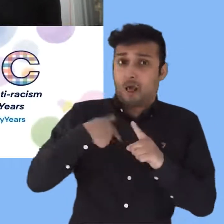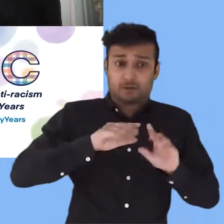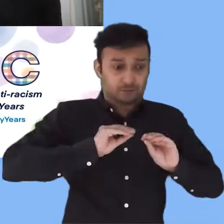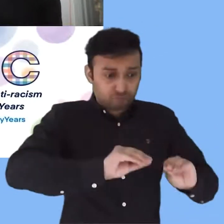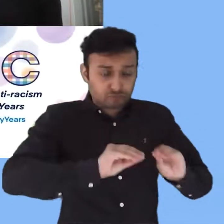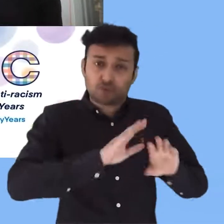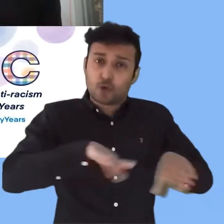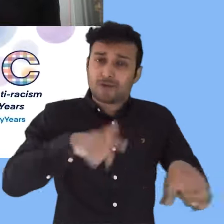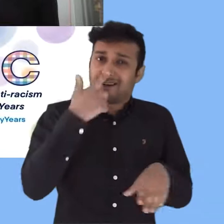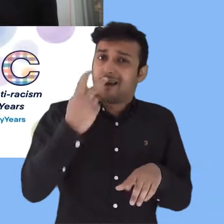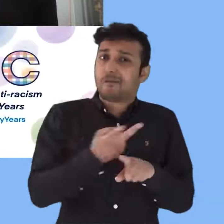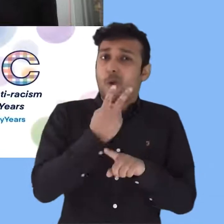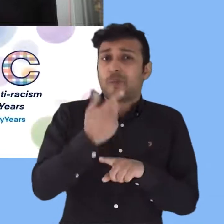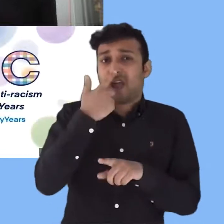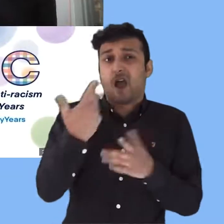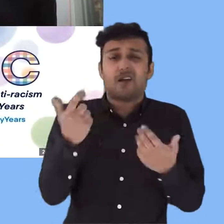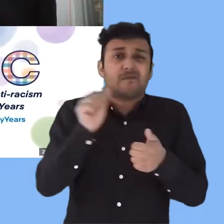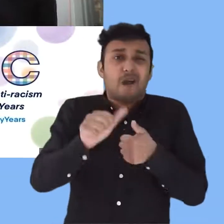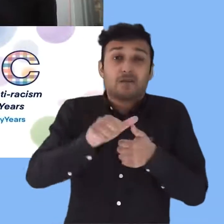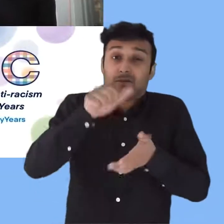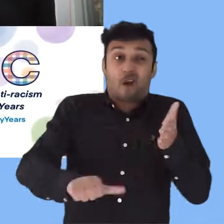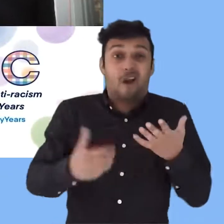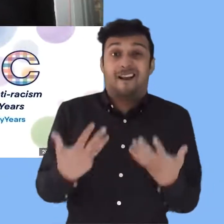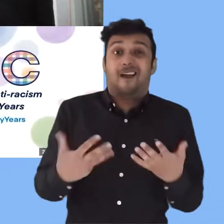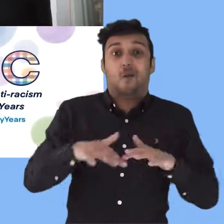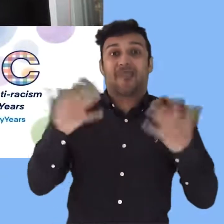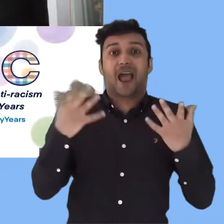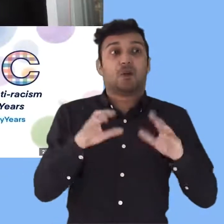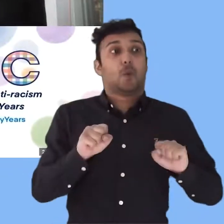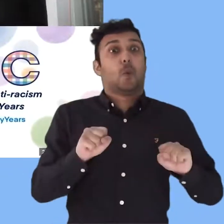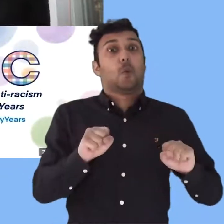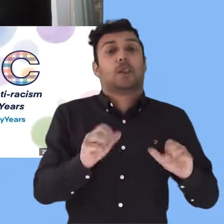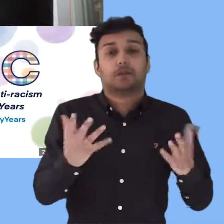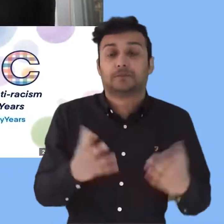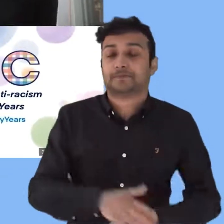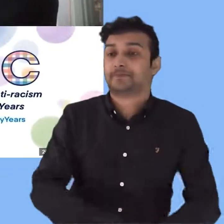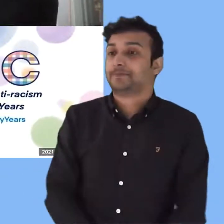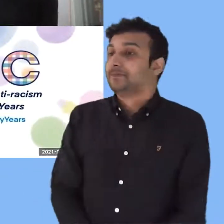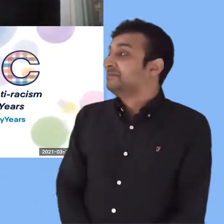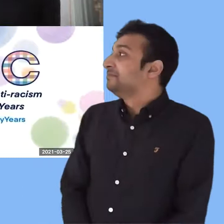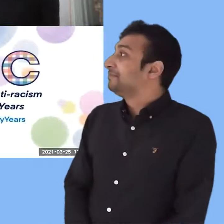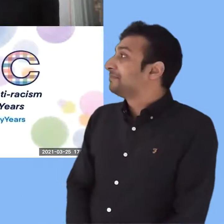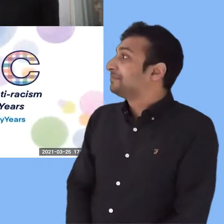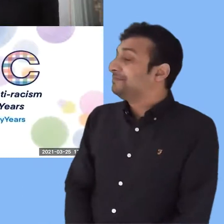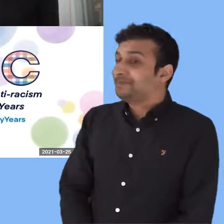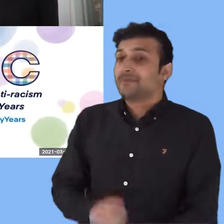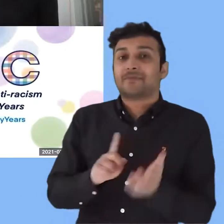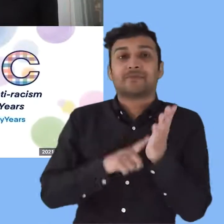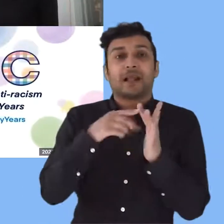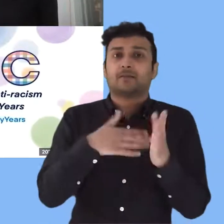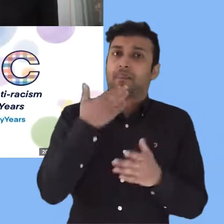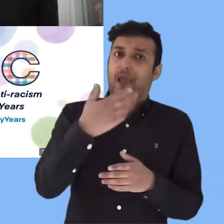Thank you, Faith. I've just transferred that money, that fee for you, I appreciate that.